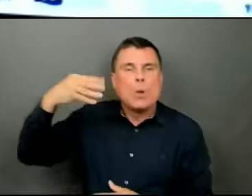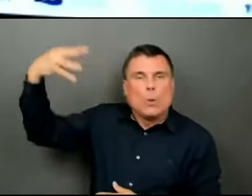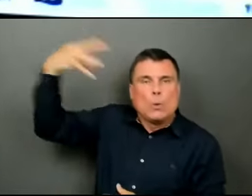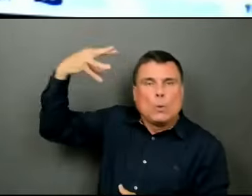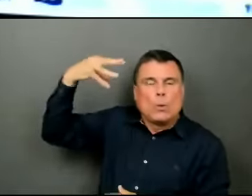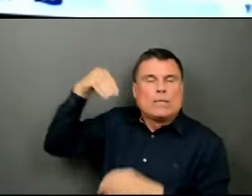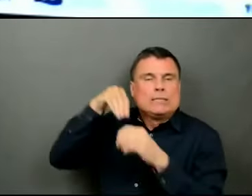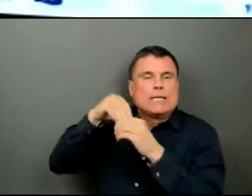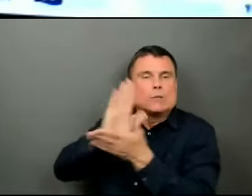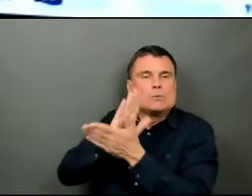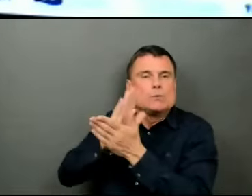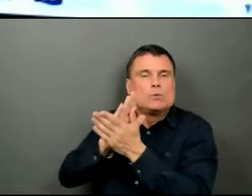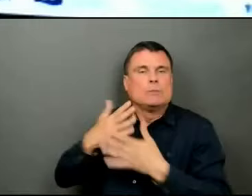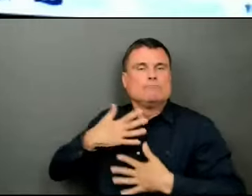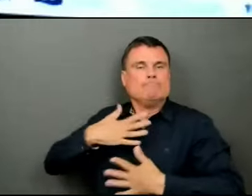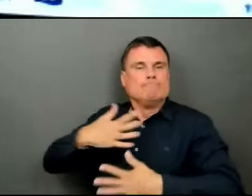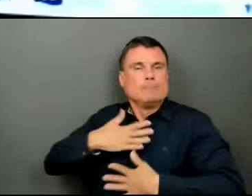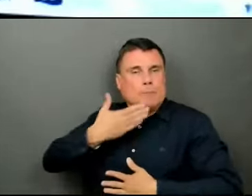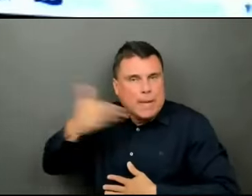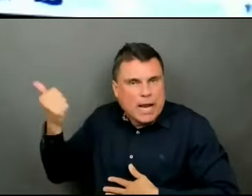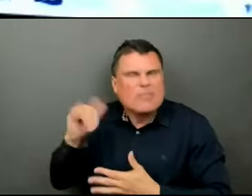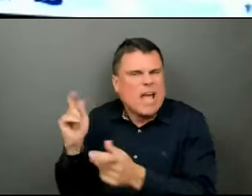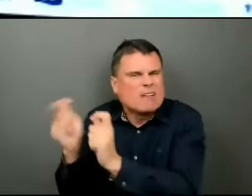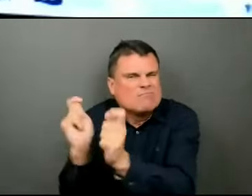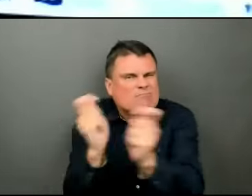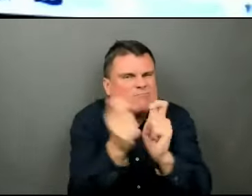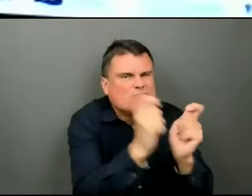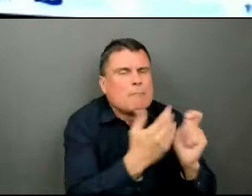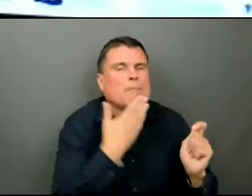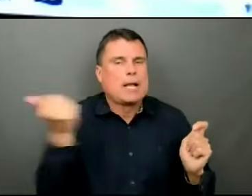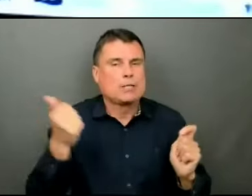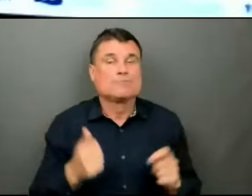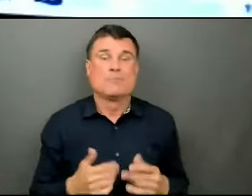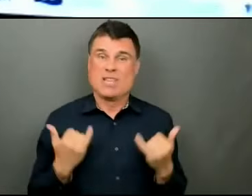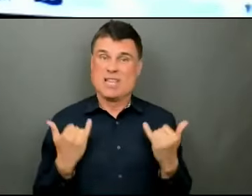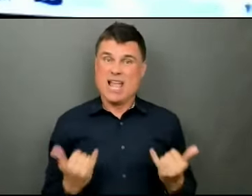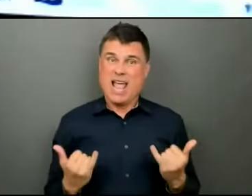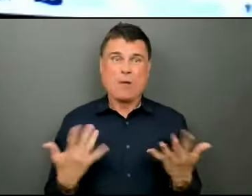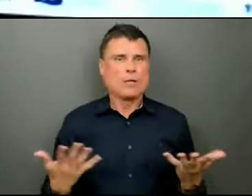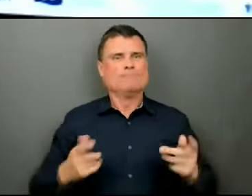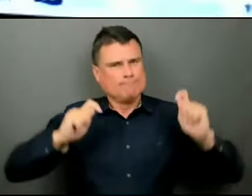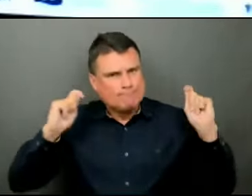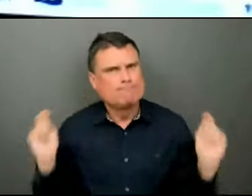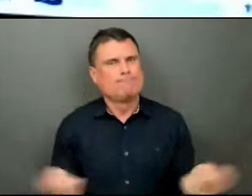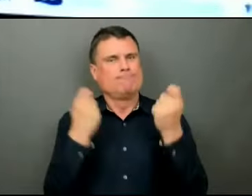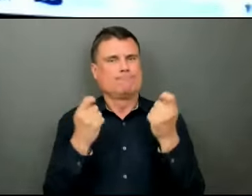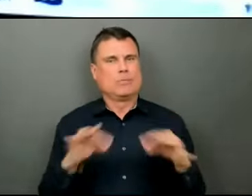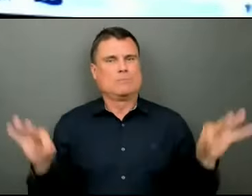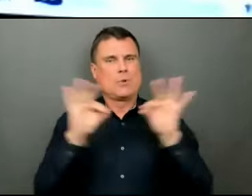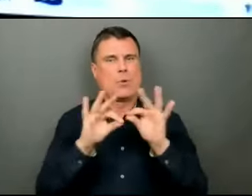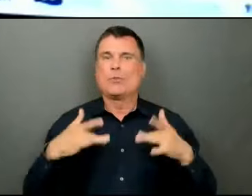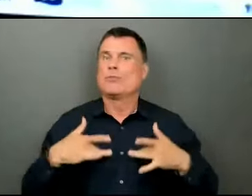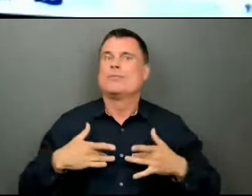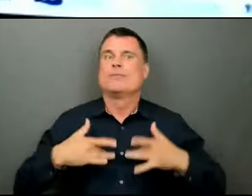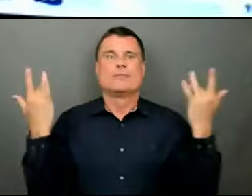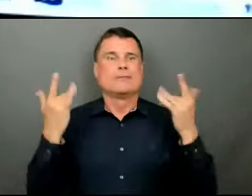Today's a great day, though. We're celebrating a really important milestone in the lives of so many